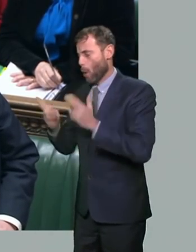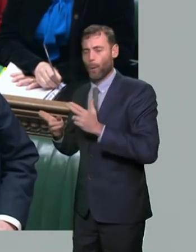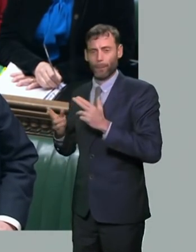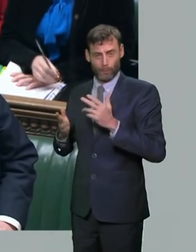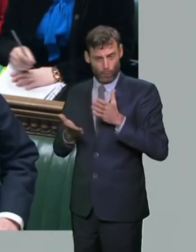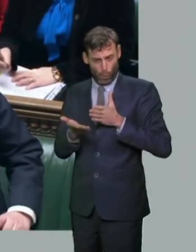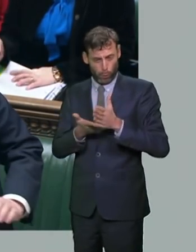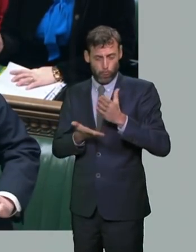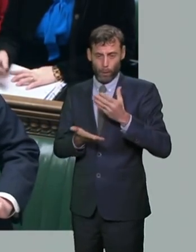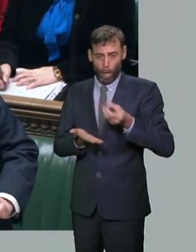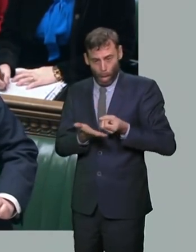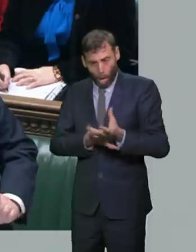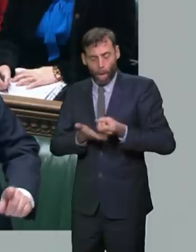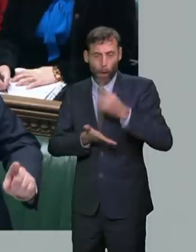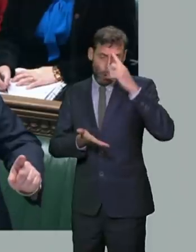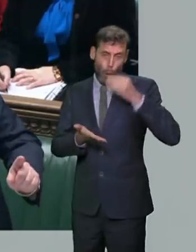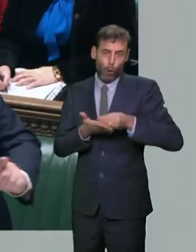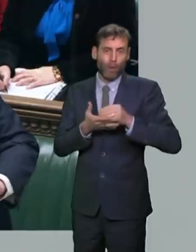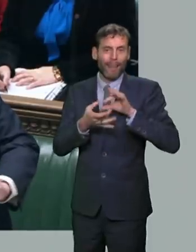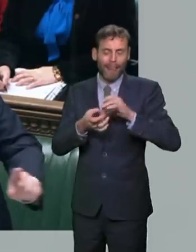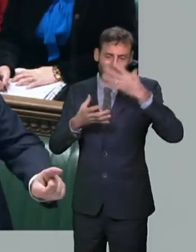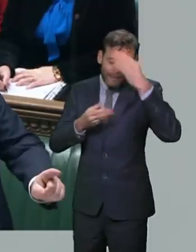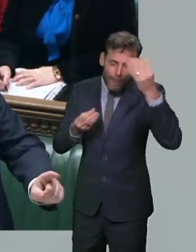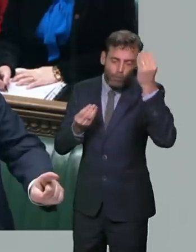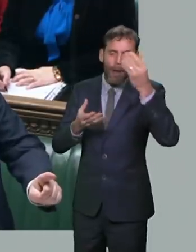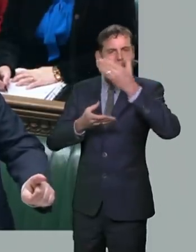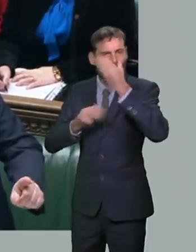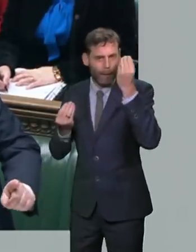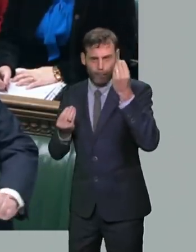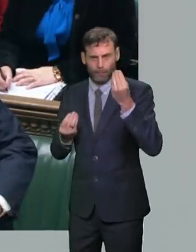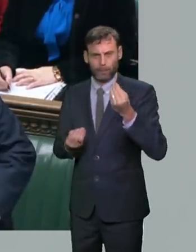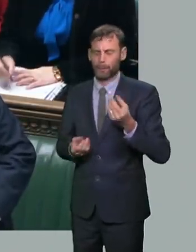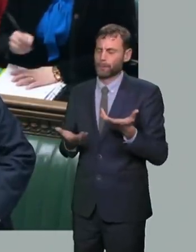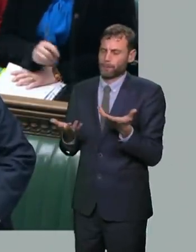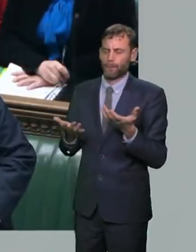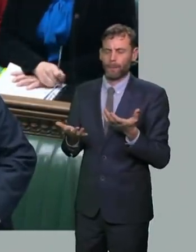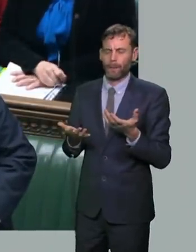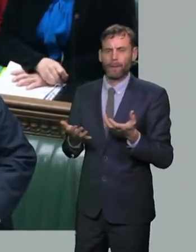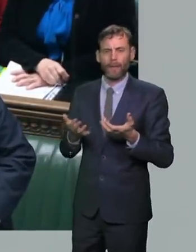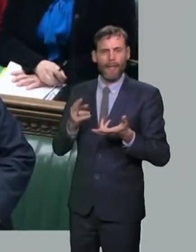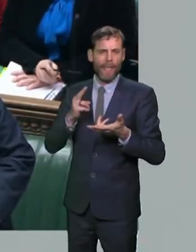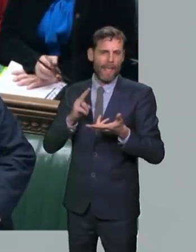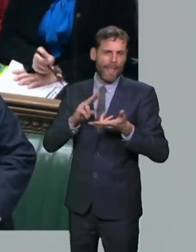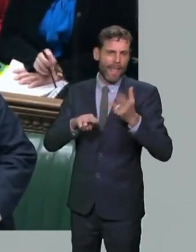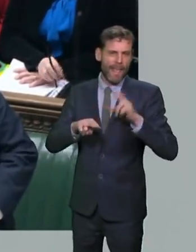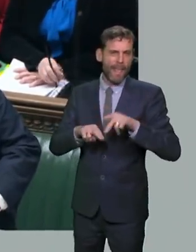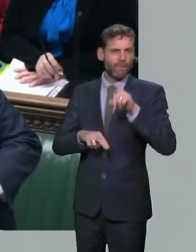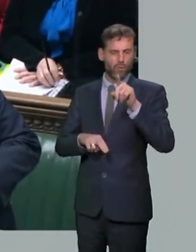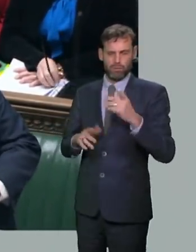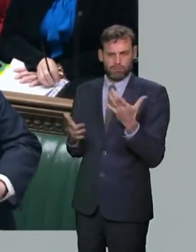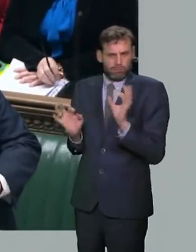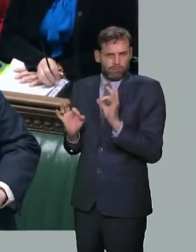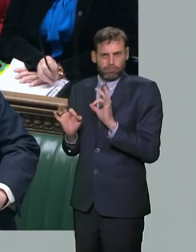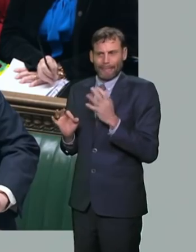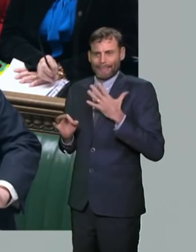dementia or Alzheimer's, Mr. Speaker. And even if you're not one of those people who suffer from those afflictions, we